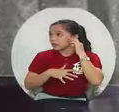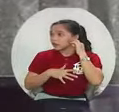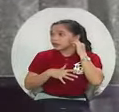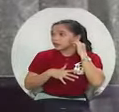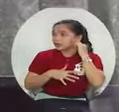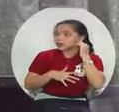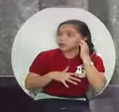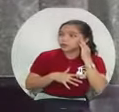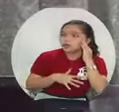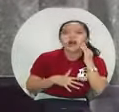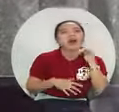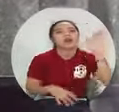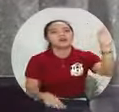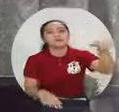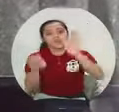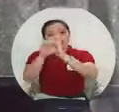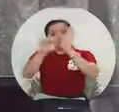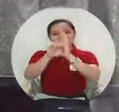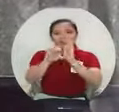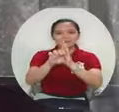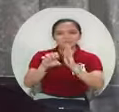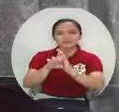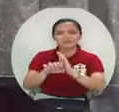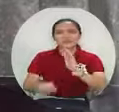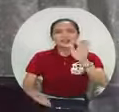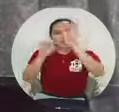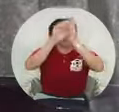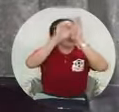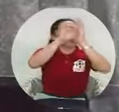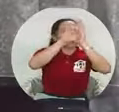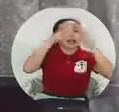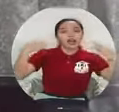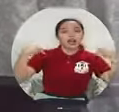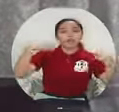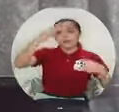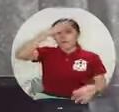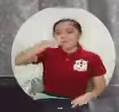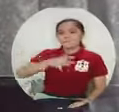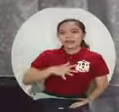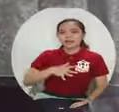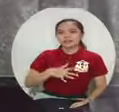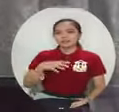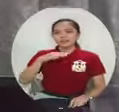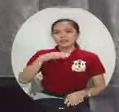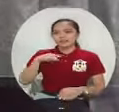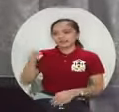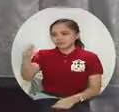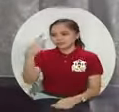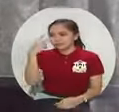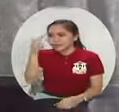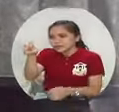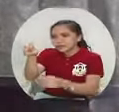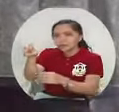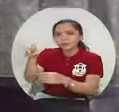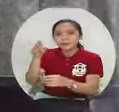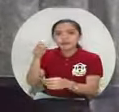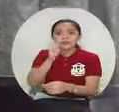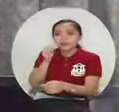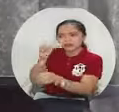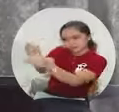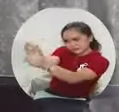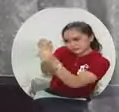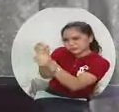babae, ay bisan pito ka bukid ang iya lakbayon, taas lapad nga suba ang iya languyon, liyon og tigre